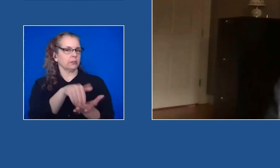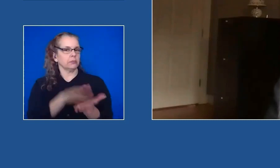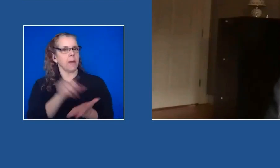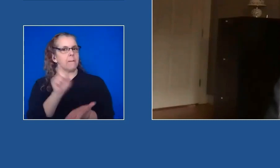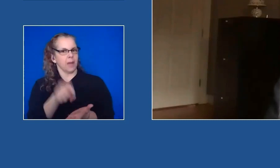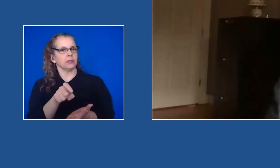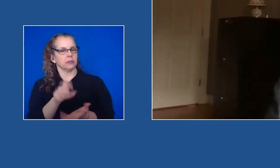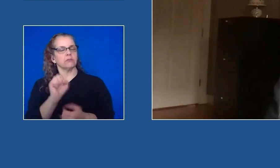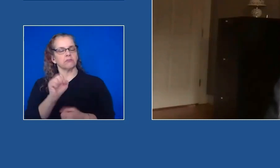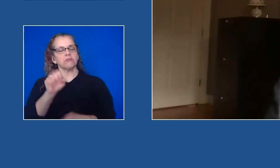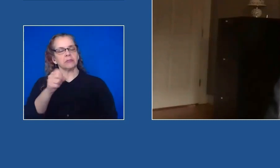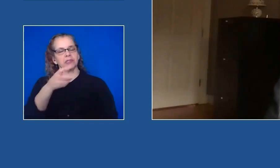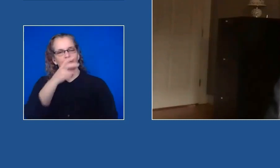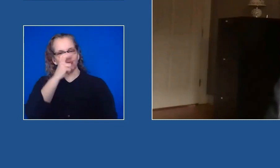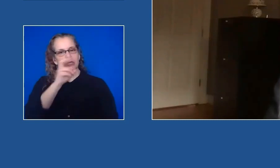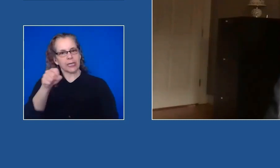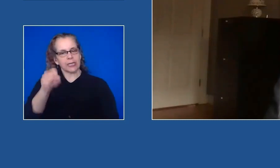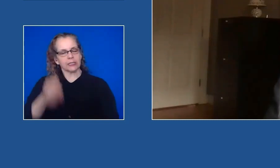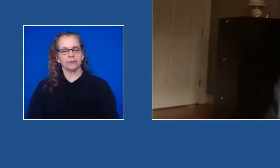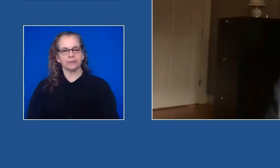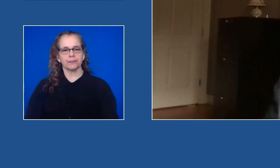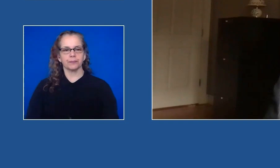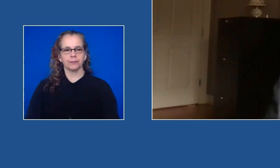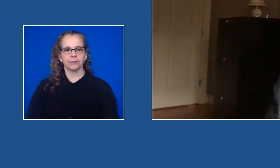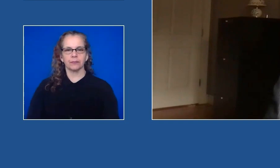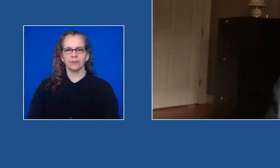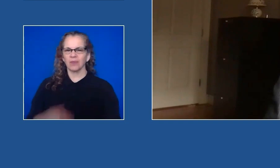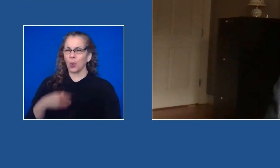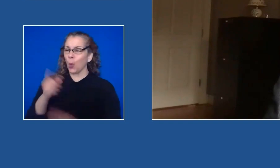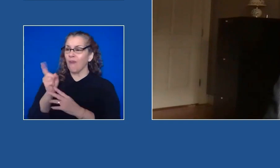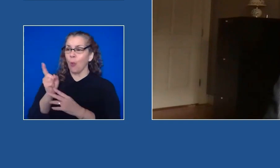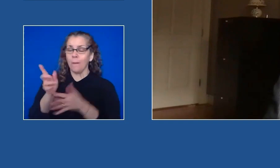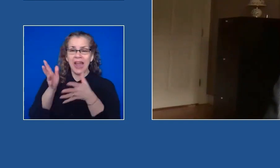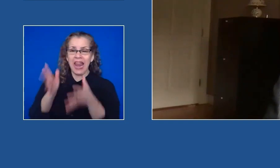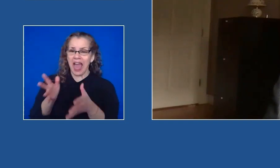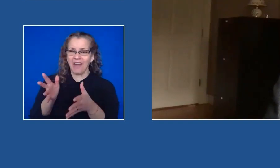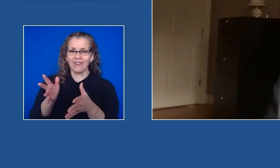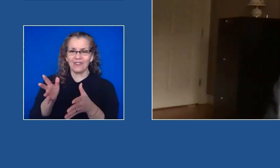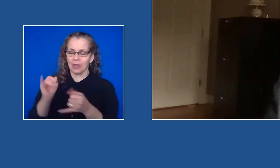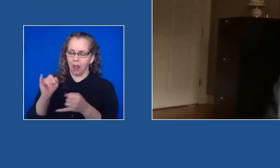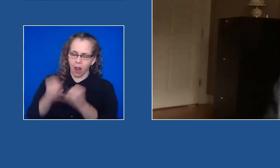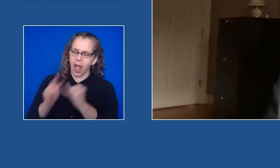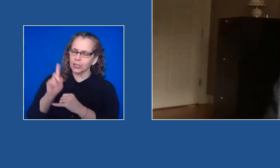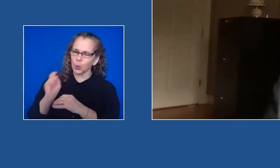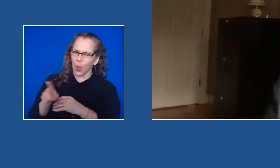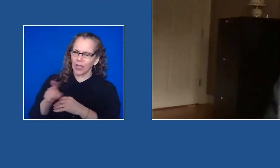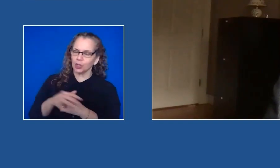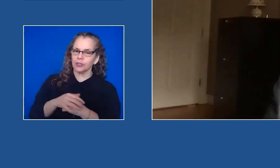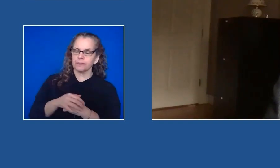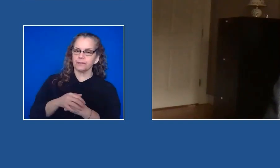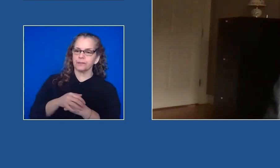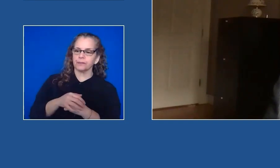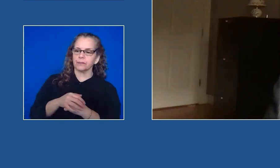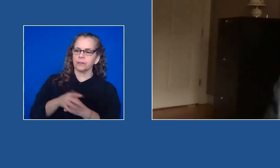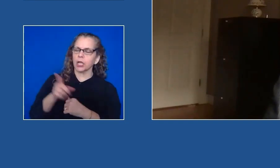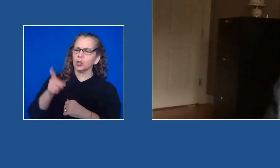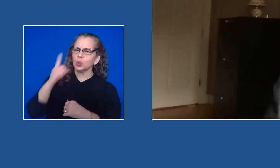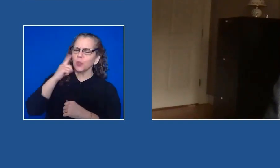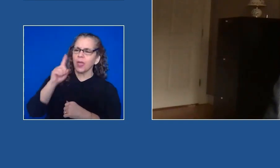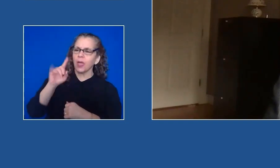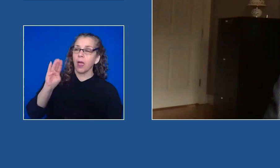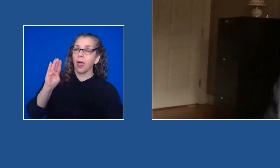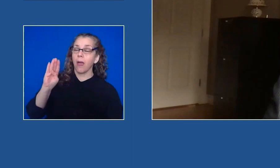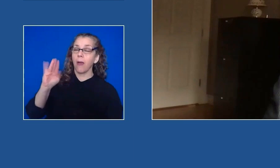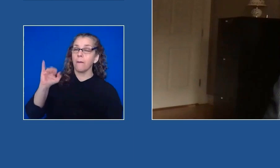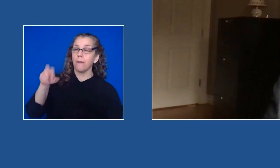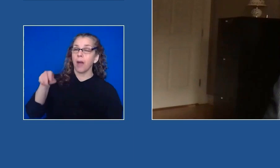regulations. Okay. We've only got about 1 minute left, so I'm going to do a final question. Would you think that BIPOC clinicians initiating